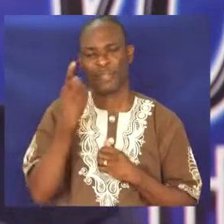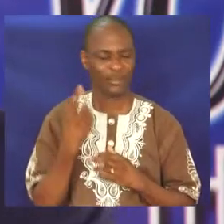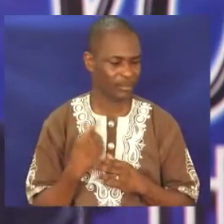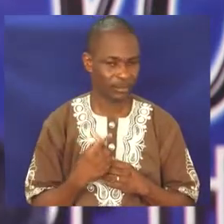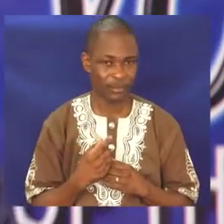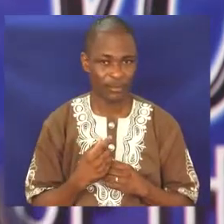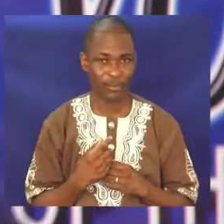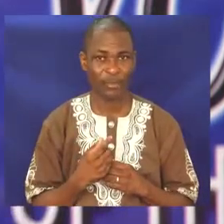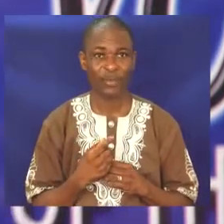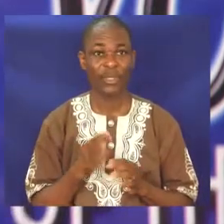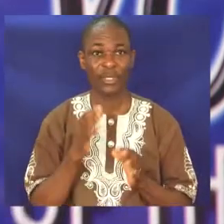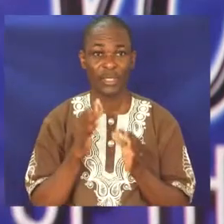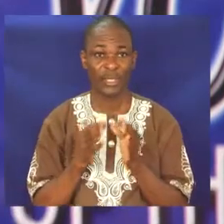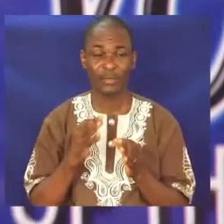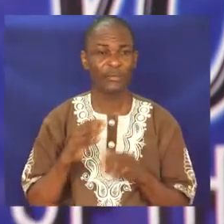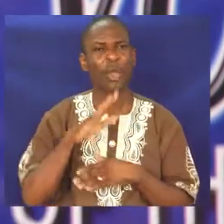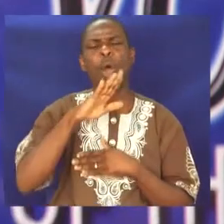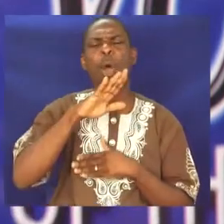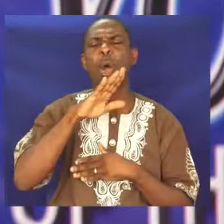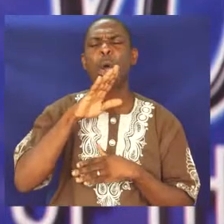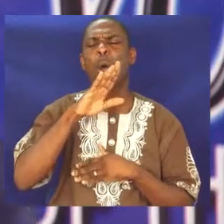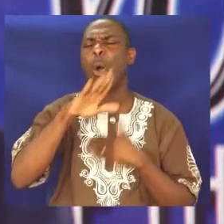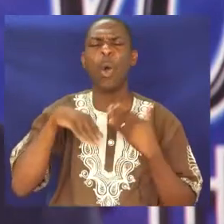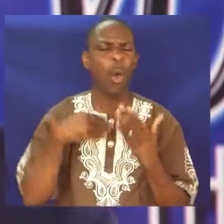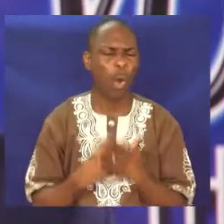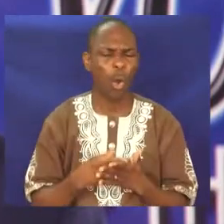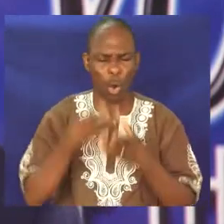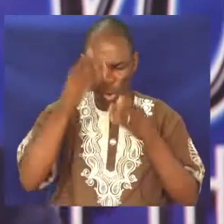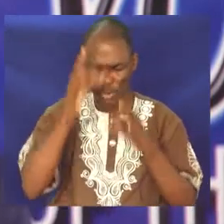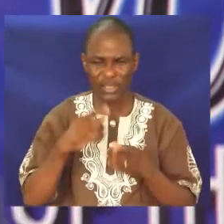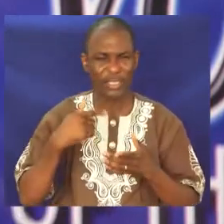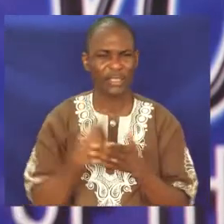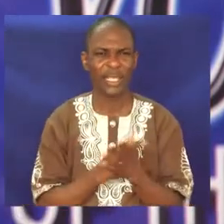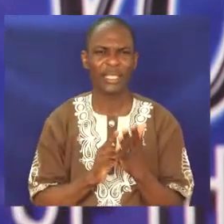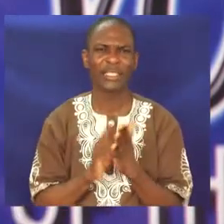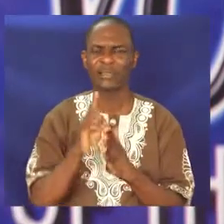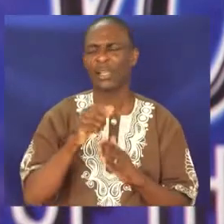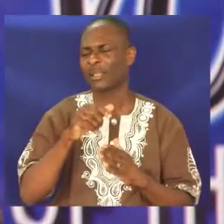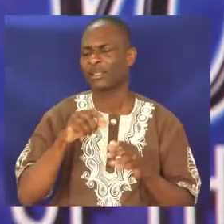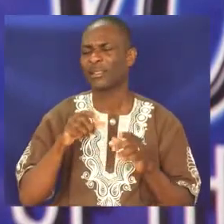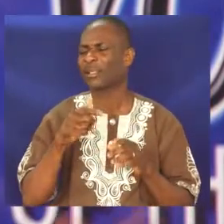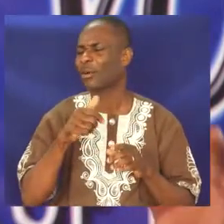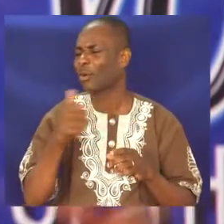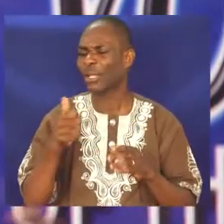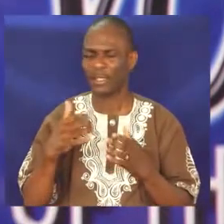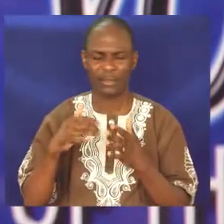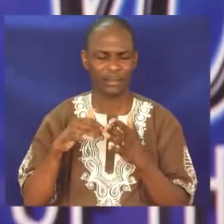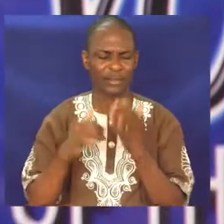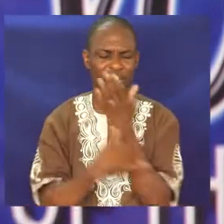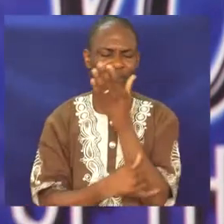Ye pese ye man no e developo te sade amama enka ye developo no dia ye beti ase se e be